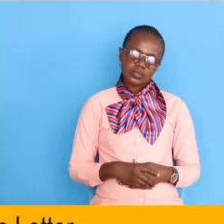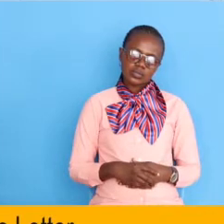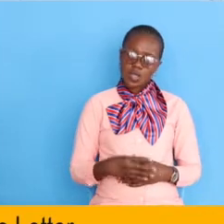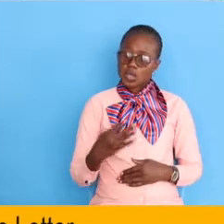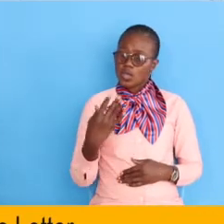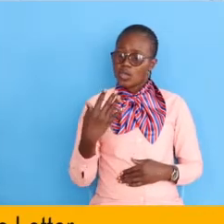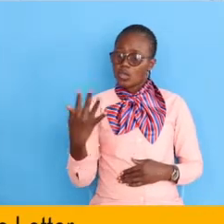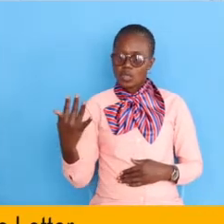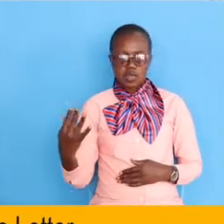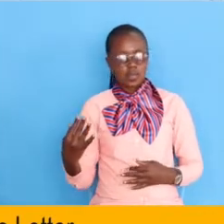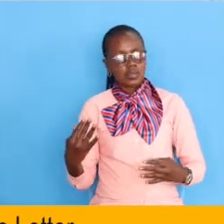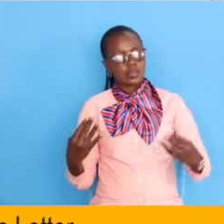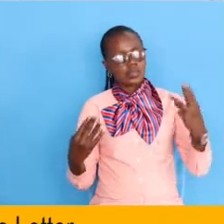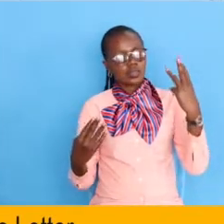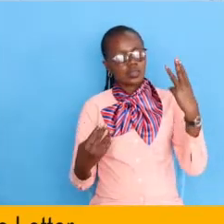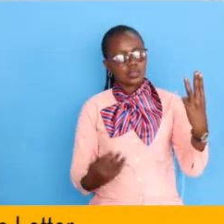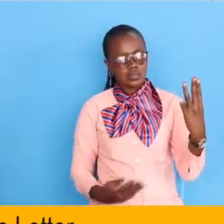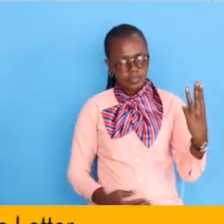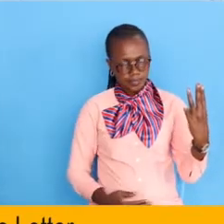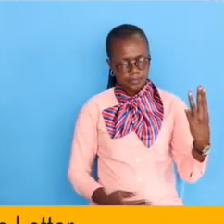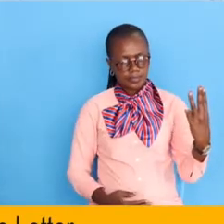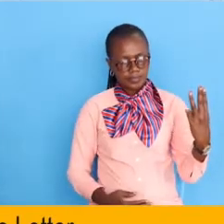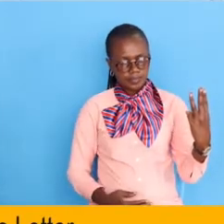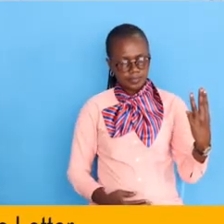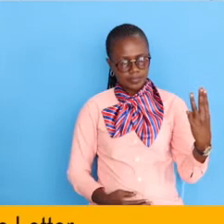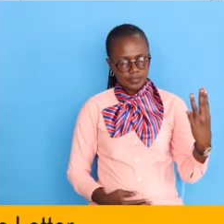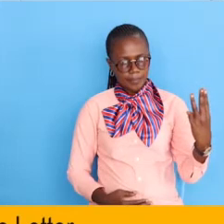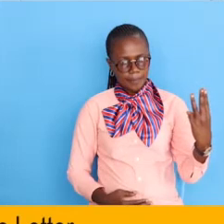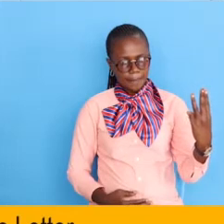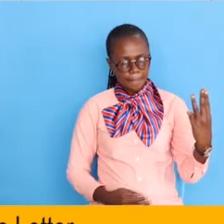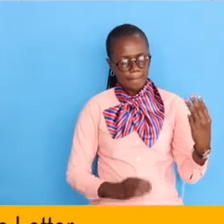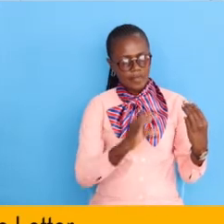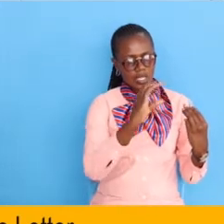Aspect number 3 is receiver's address.